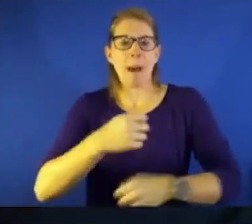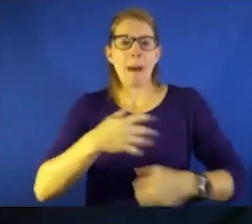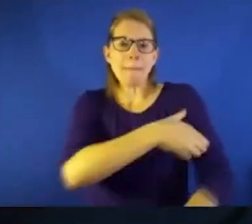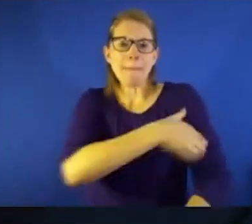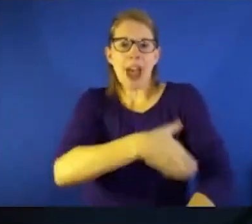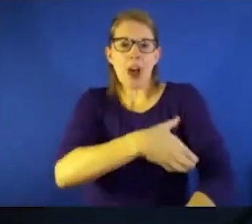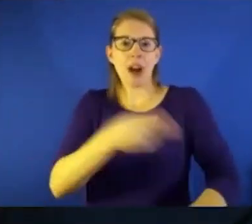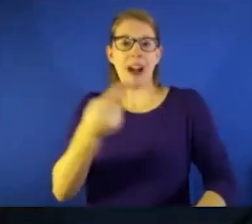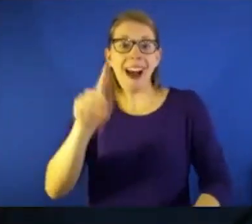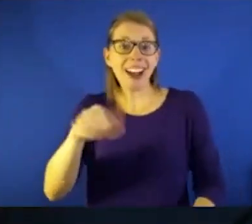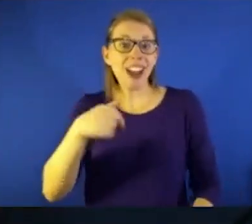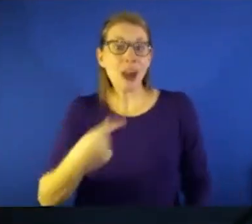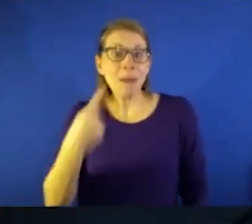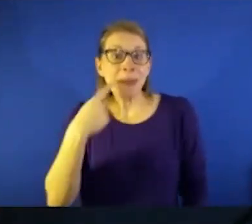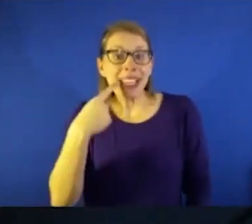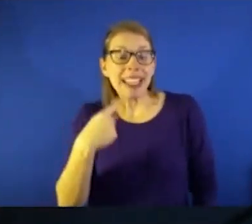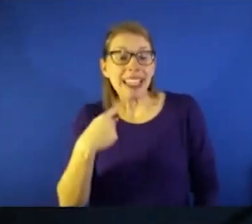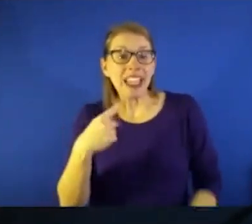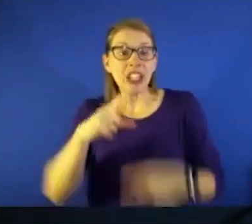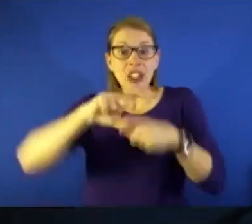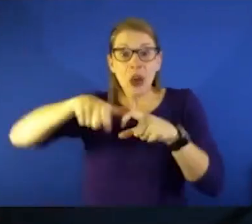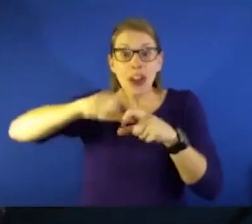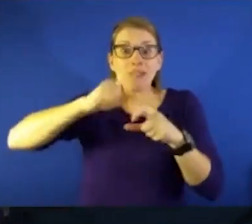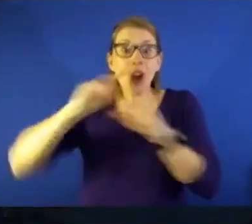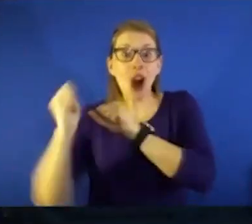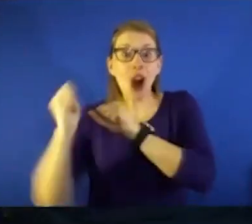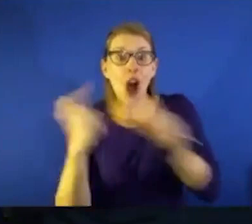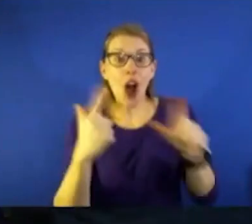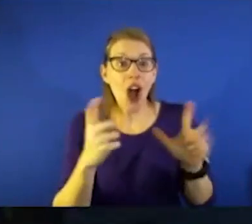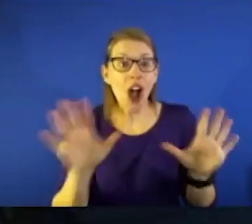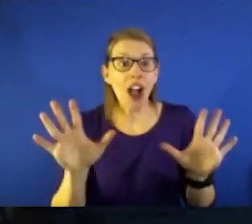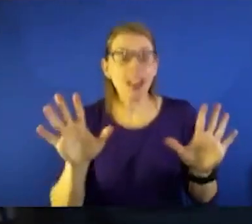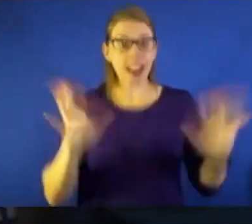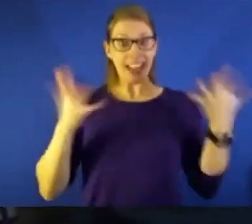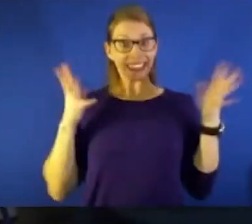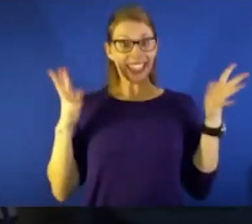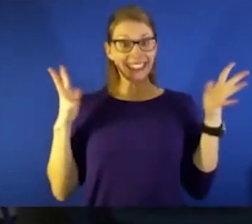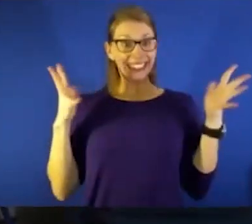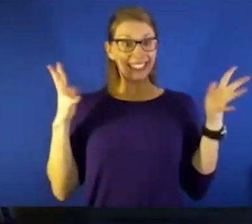hi. Donuts. Donuts for everybody. Good It's job. okay.